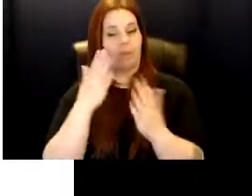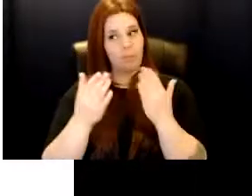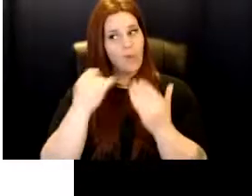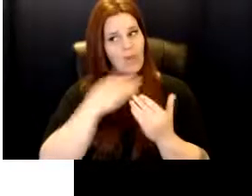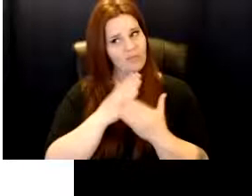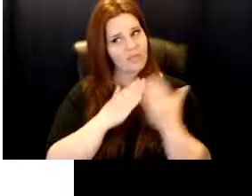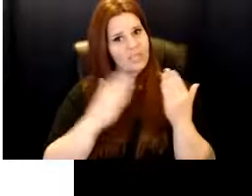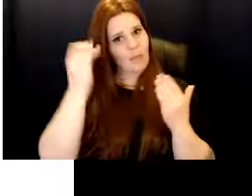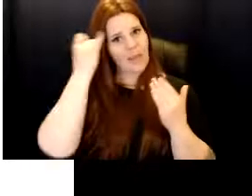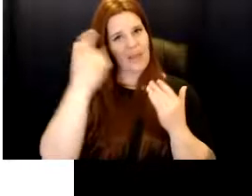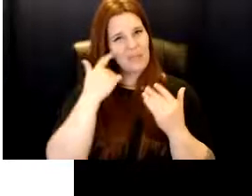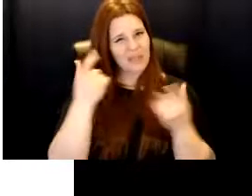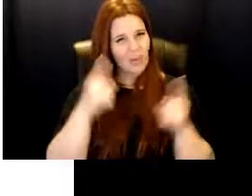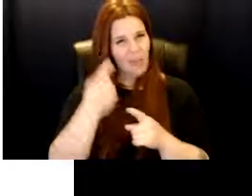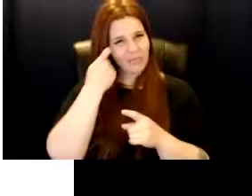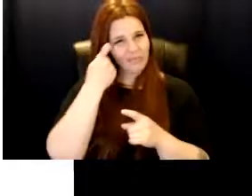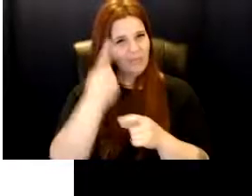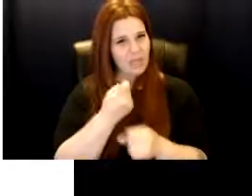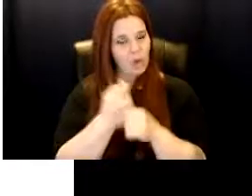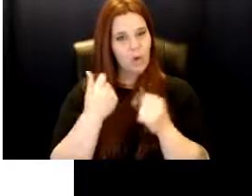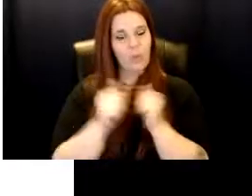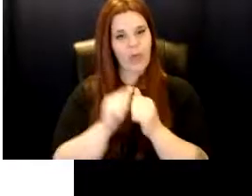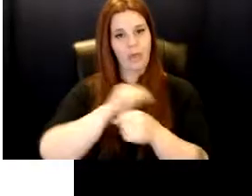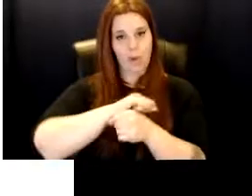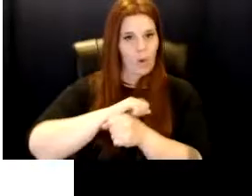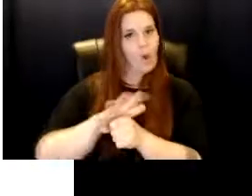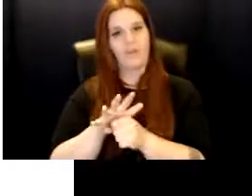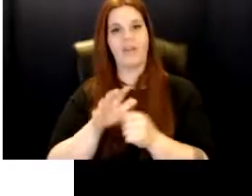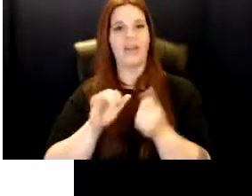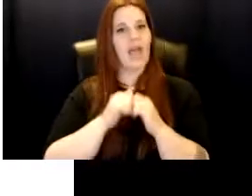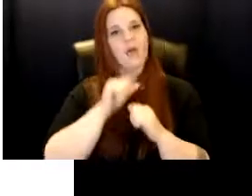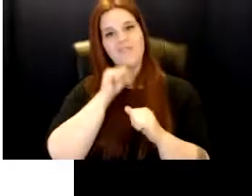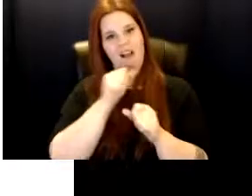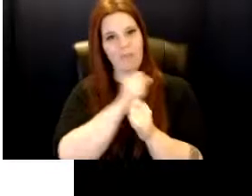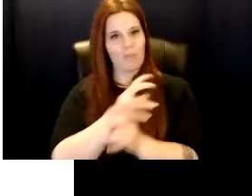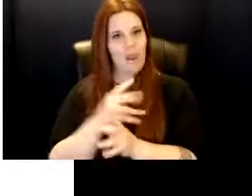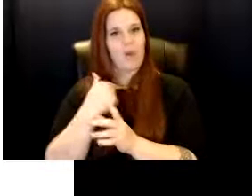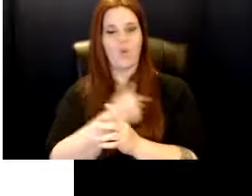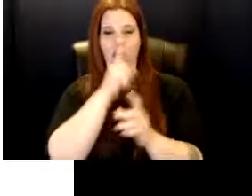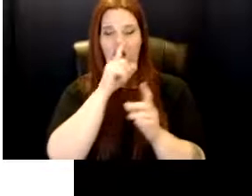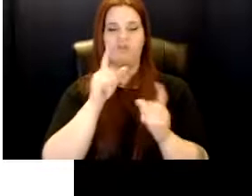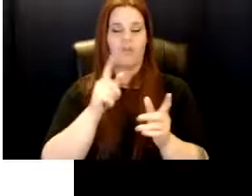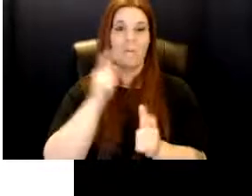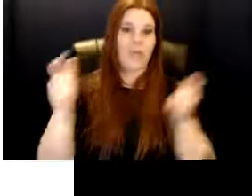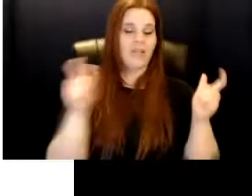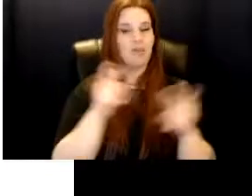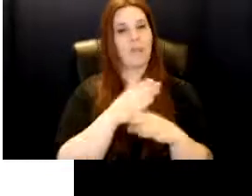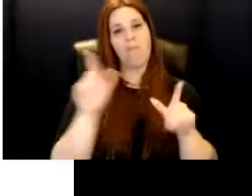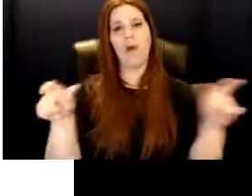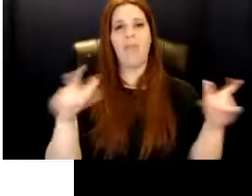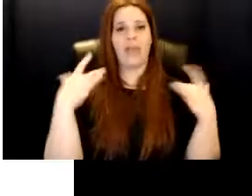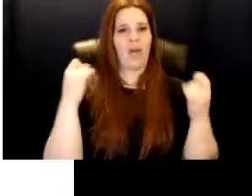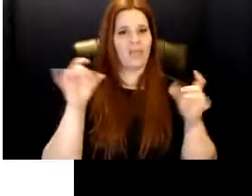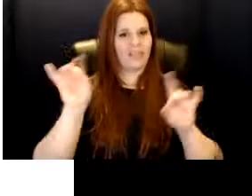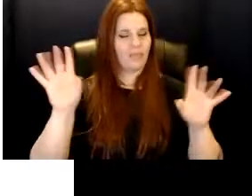happened this past year with COVID in terms of how unprepared we might be for major public health disasters. And of course,